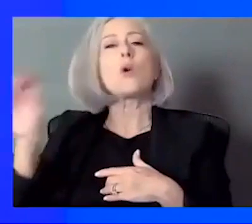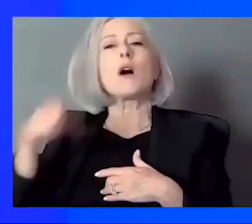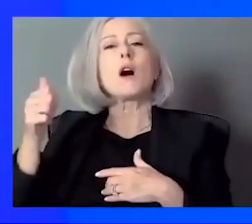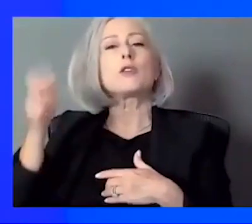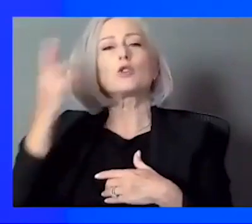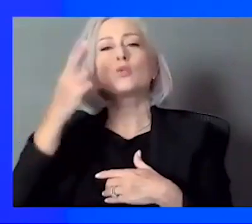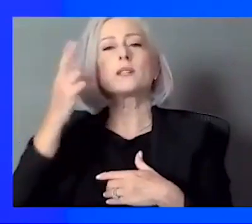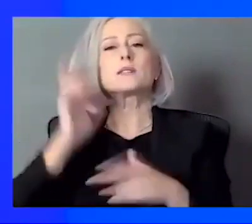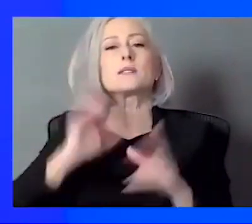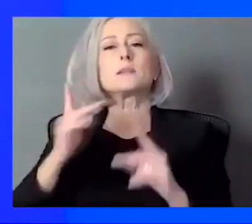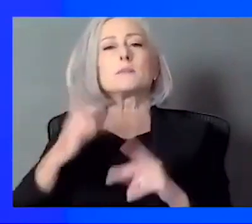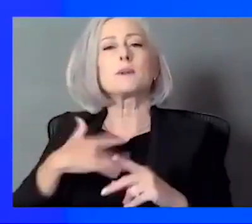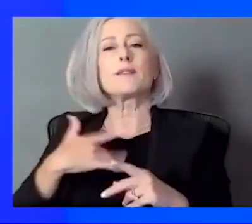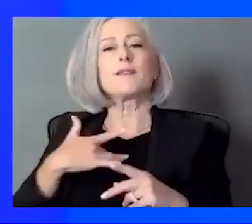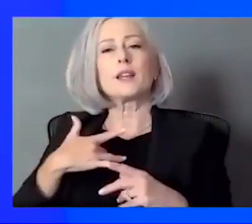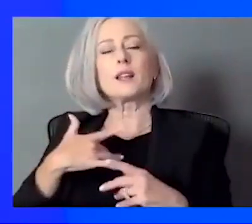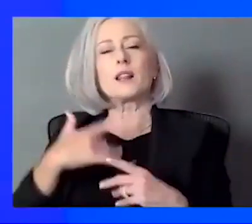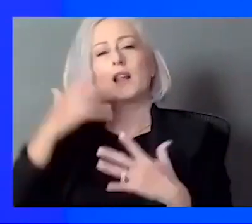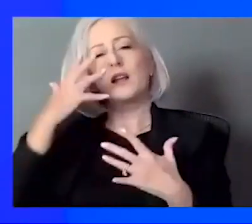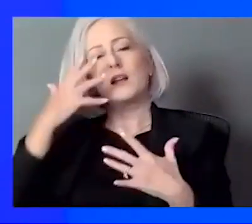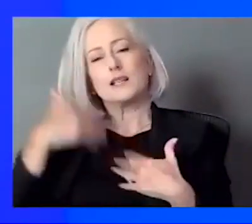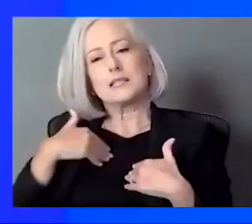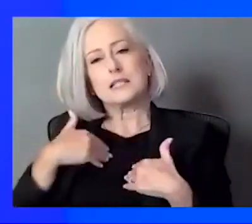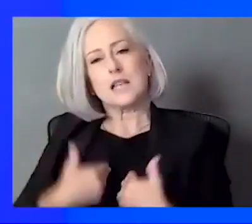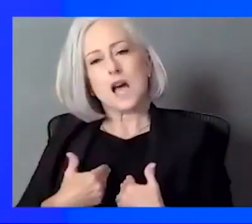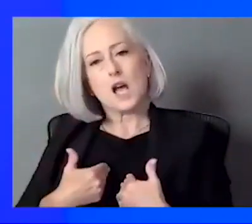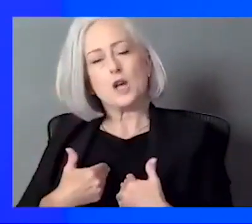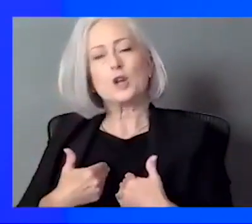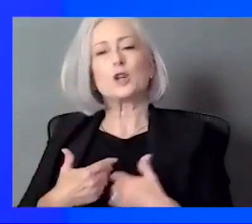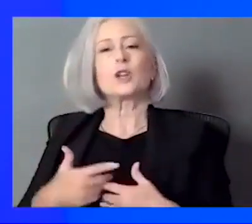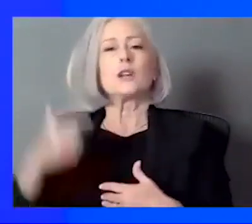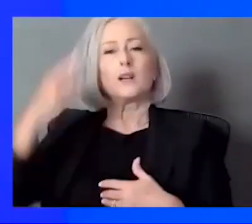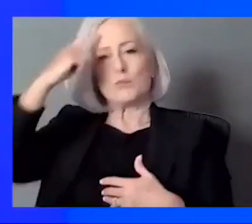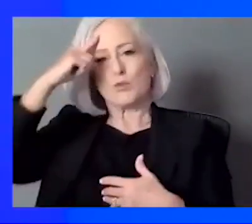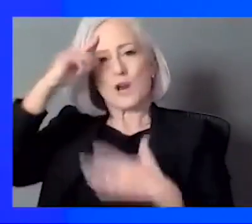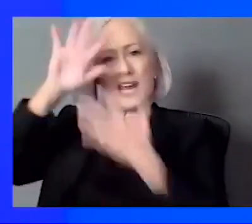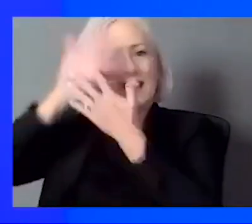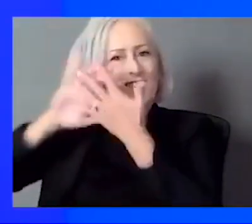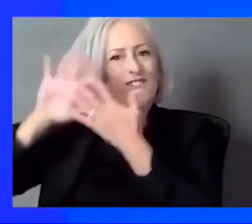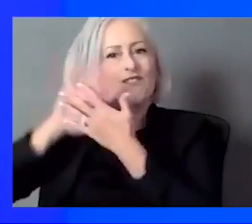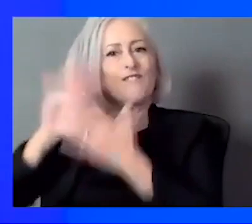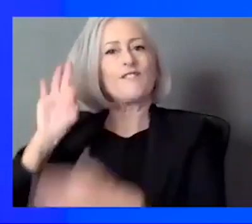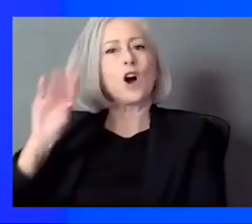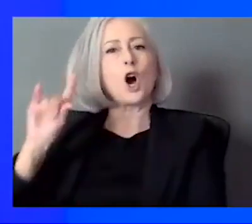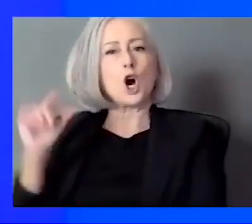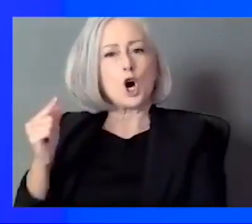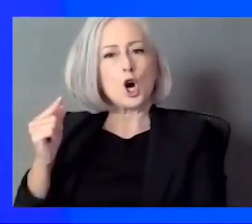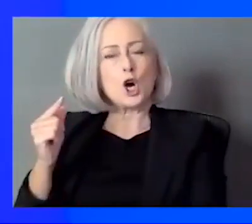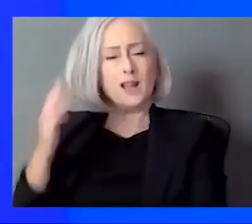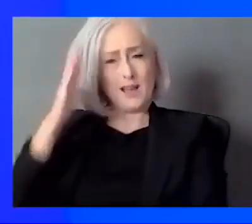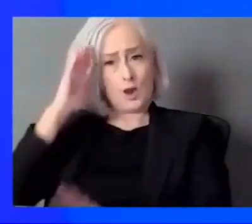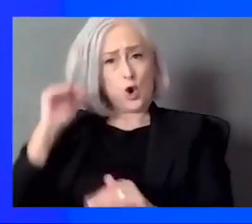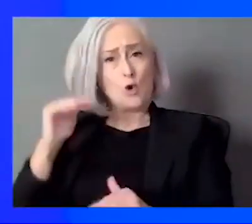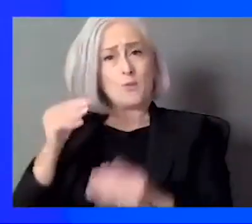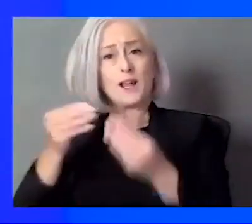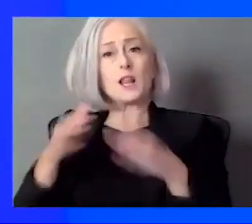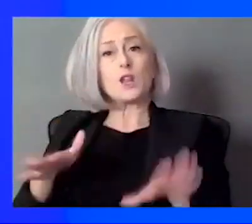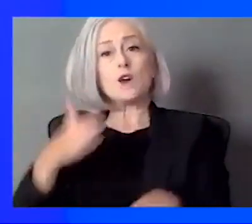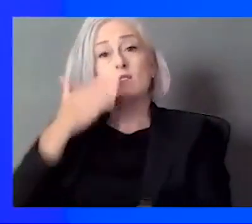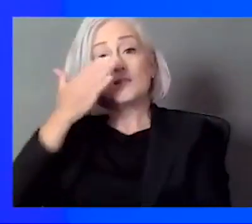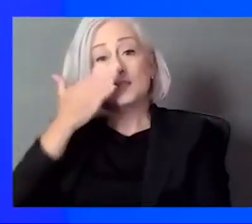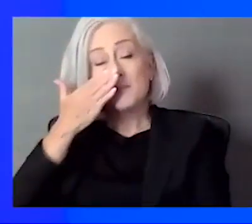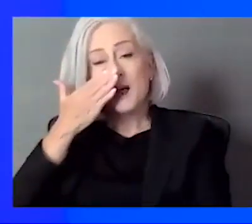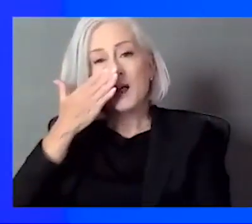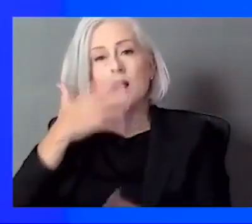think fatigue, I think the brain fog, hopefully these other symptoms like loss of smell and the shortness of breath will